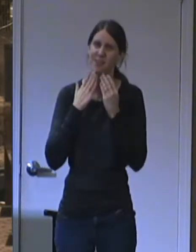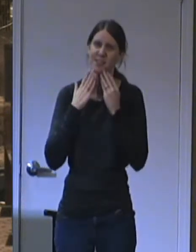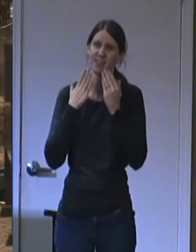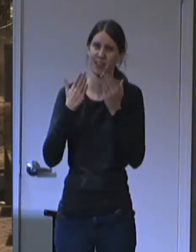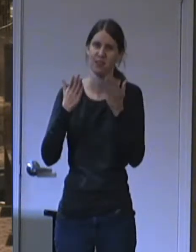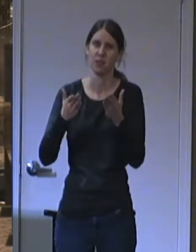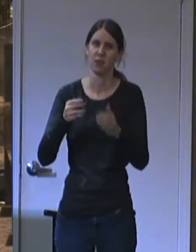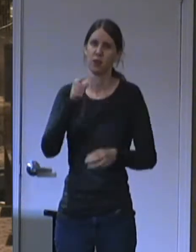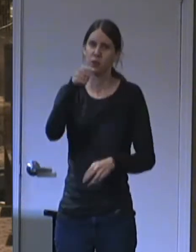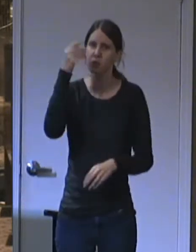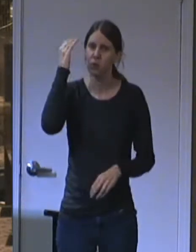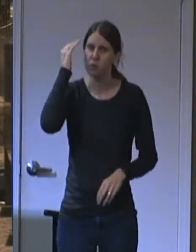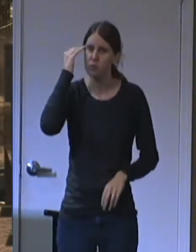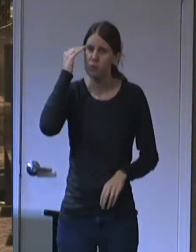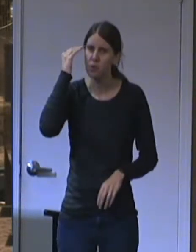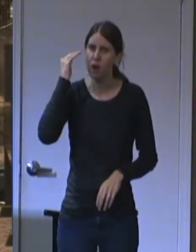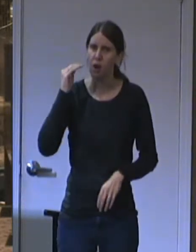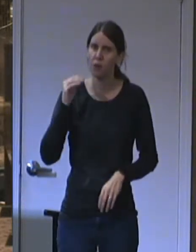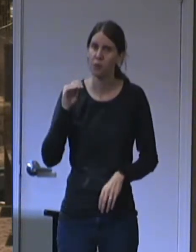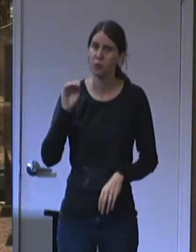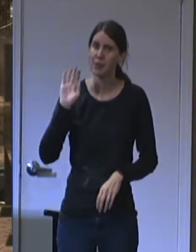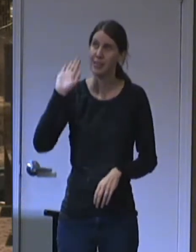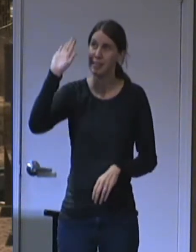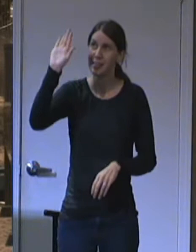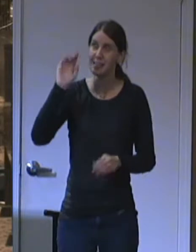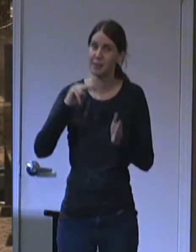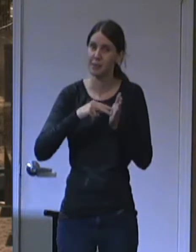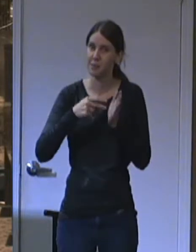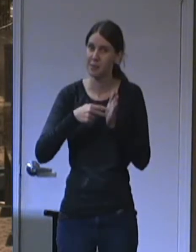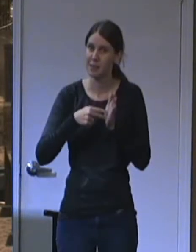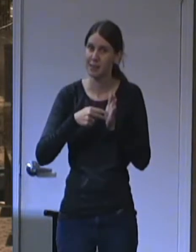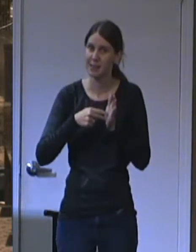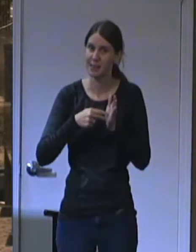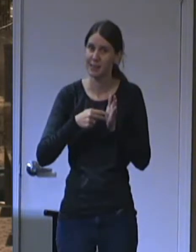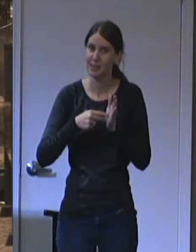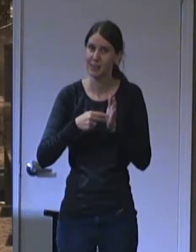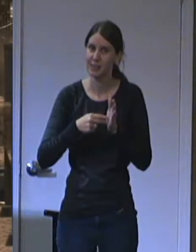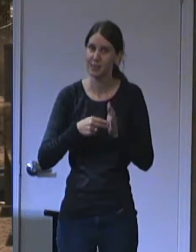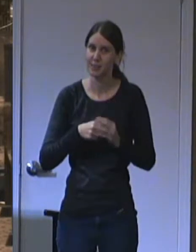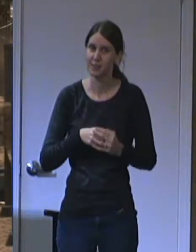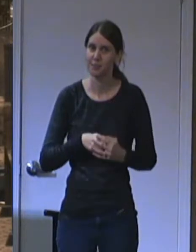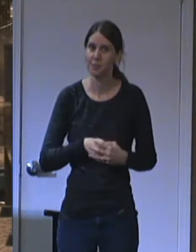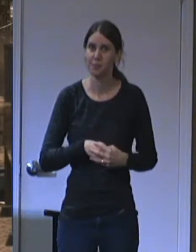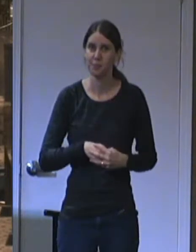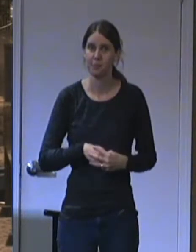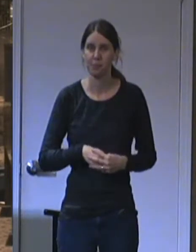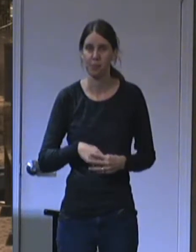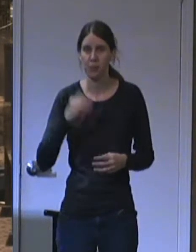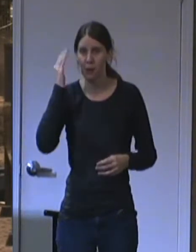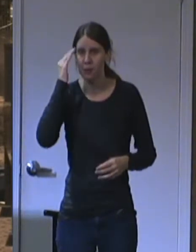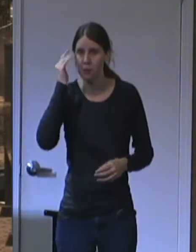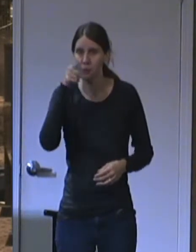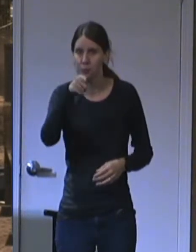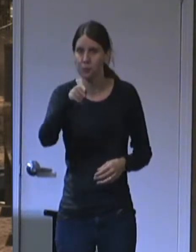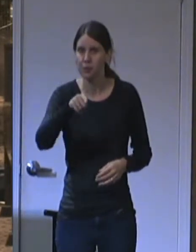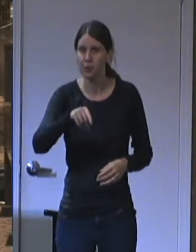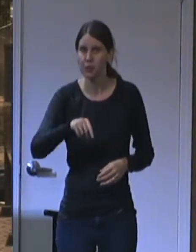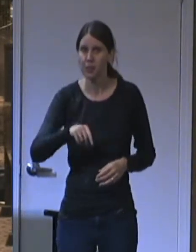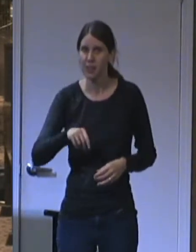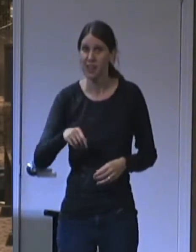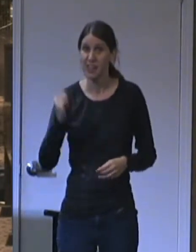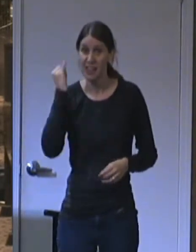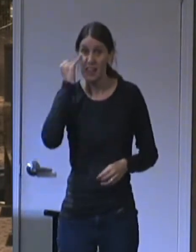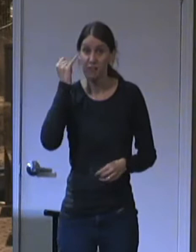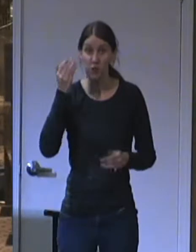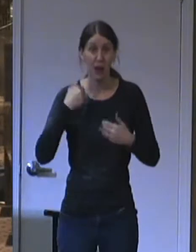it because you know what God means in all of this. And you know that if you have nothing else